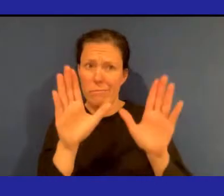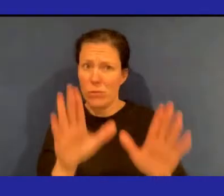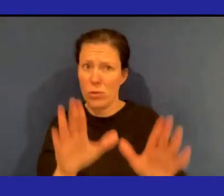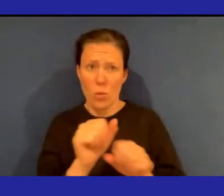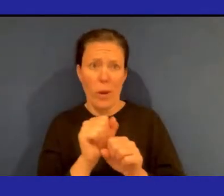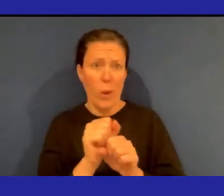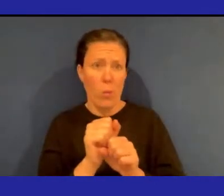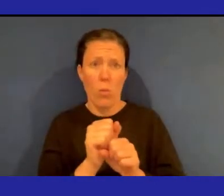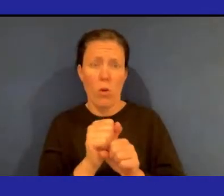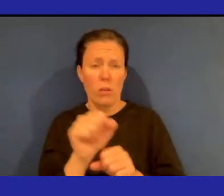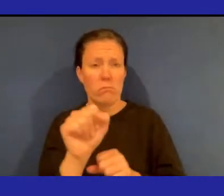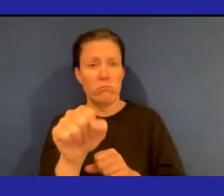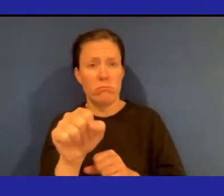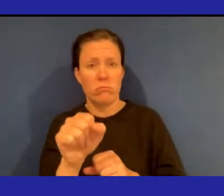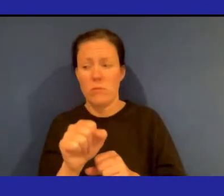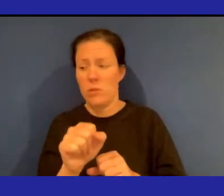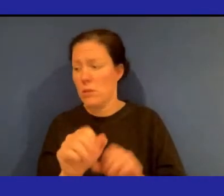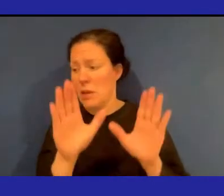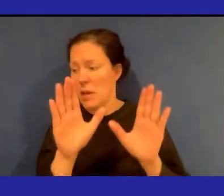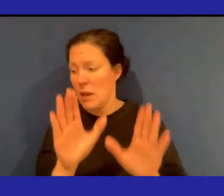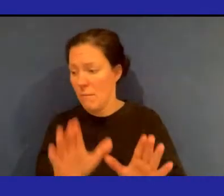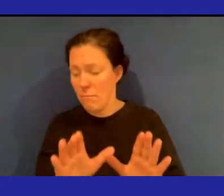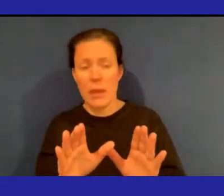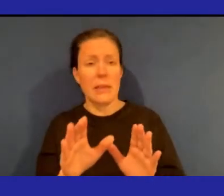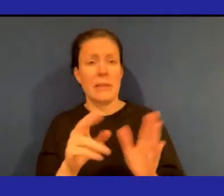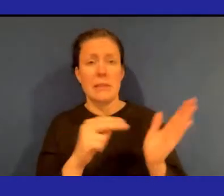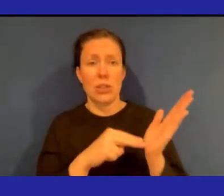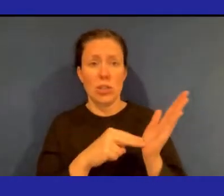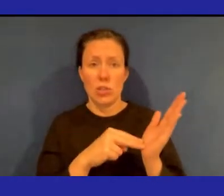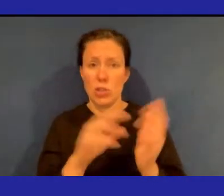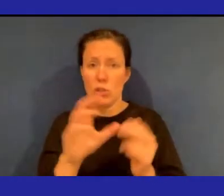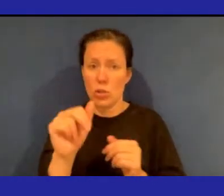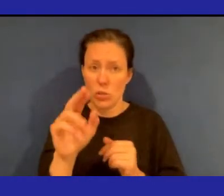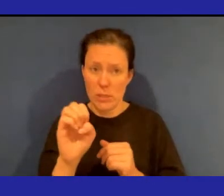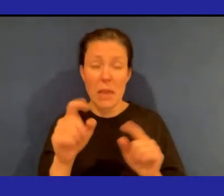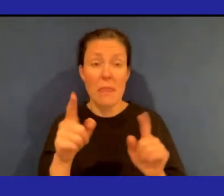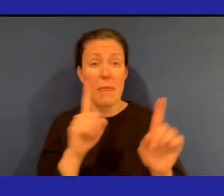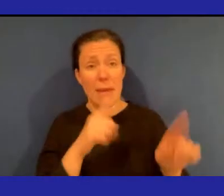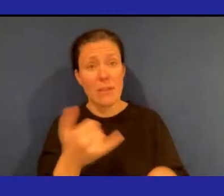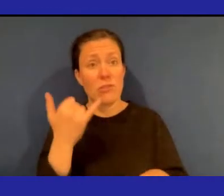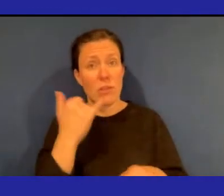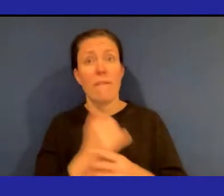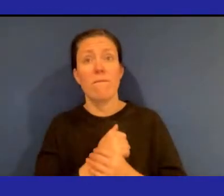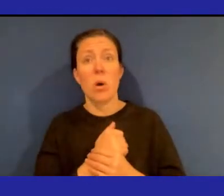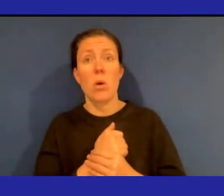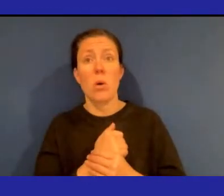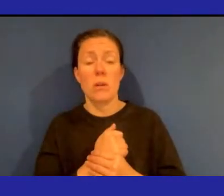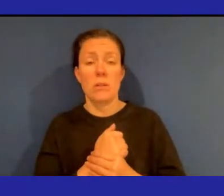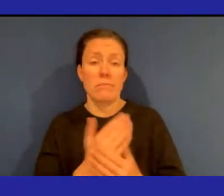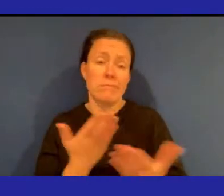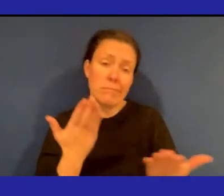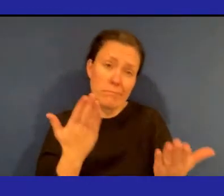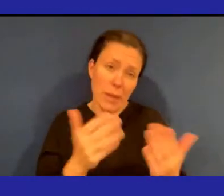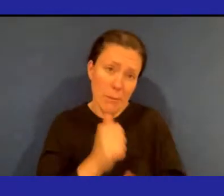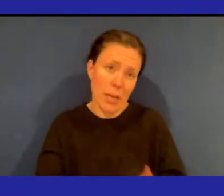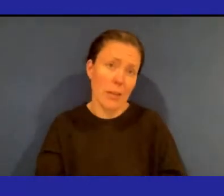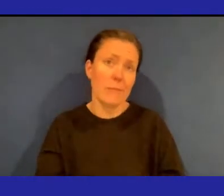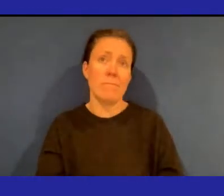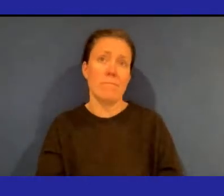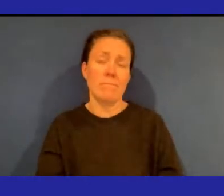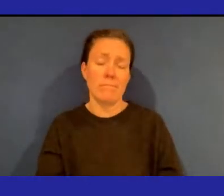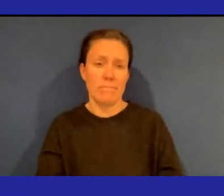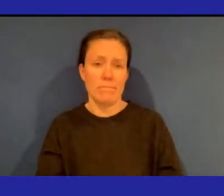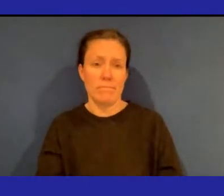care, amazing nursing care, answer the phone. Answer the phone. Yeah, it was Perhaps terrific. not. They just were putting